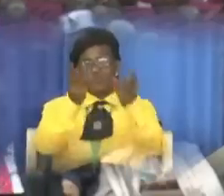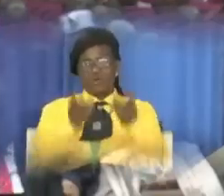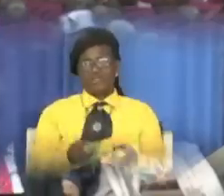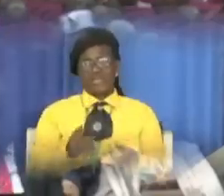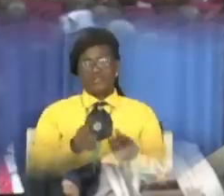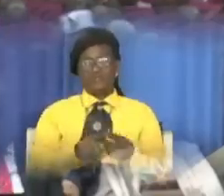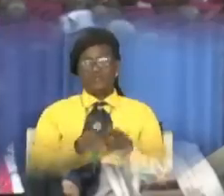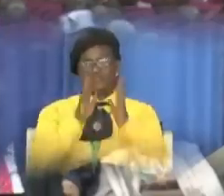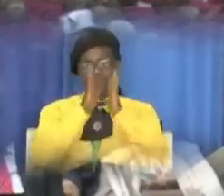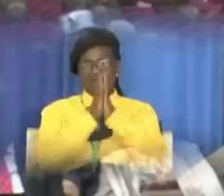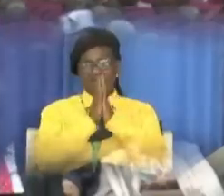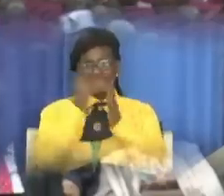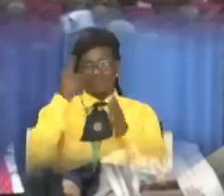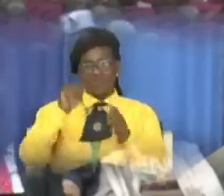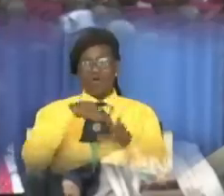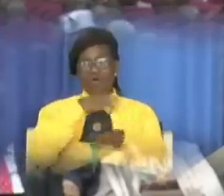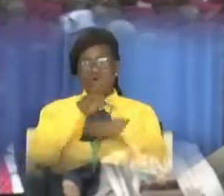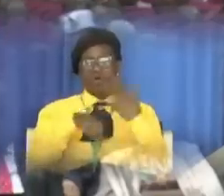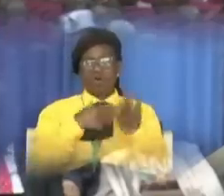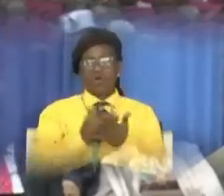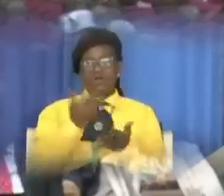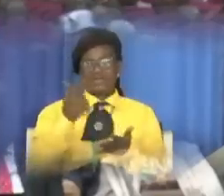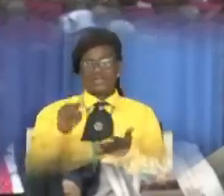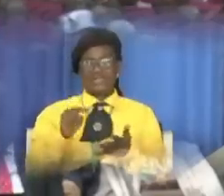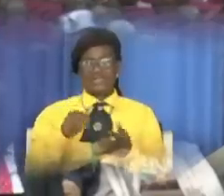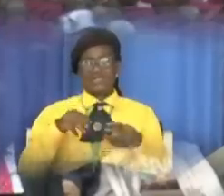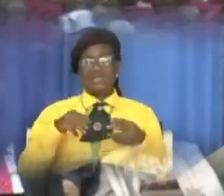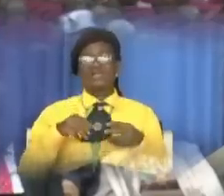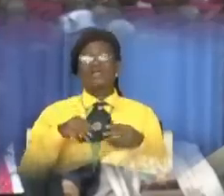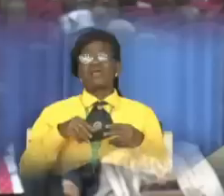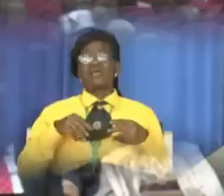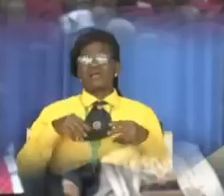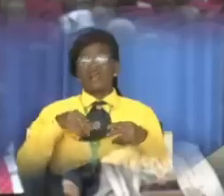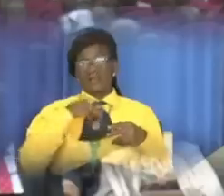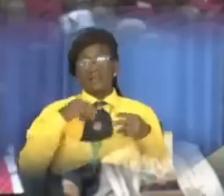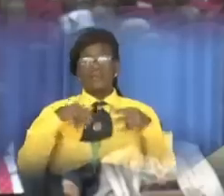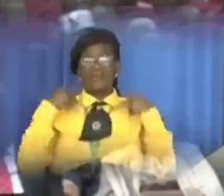the ministers of God present. There were not very many.